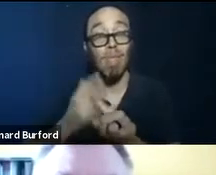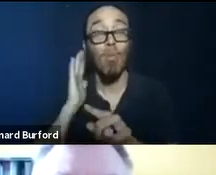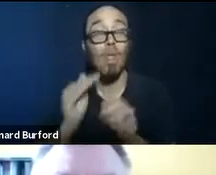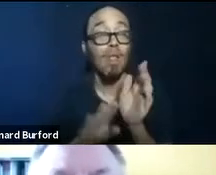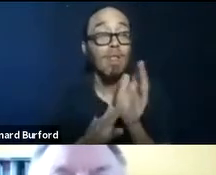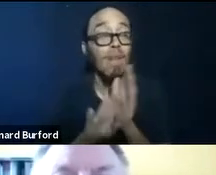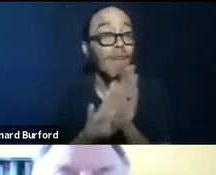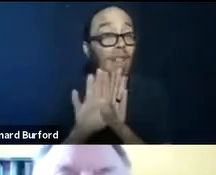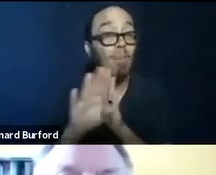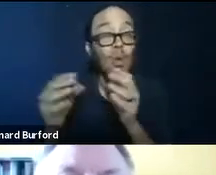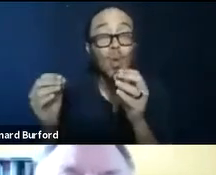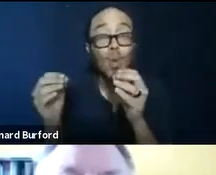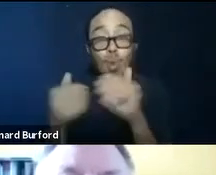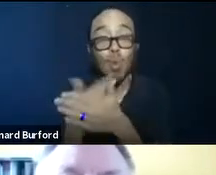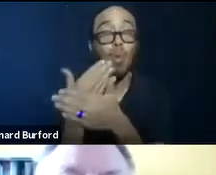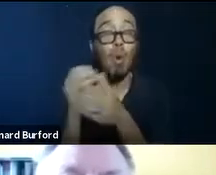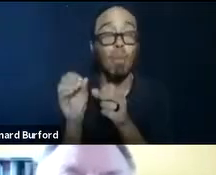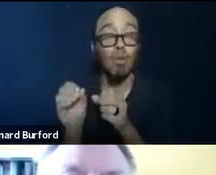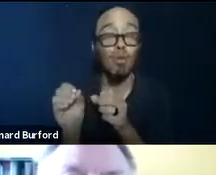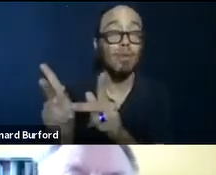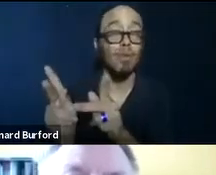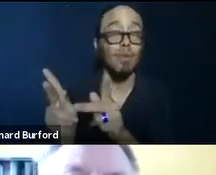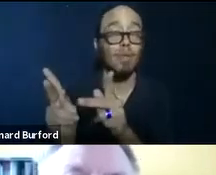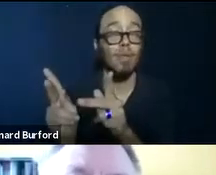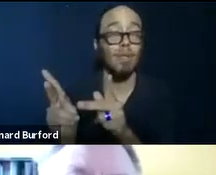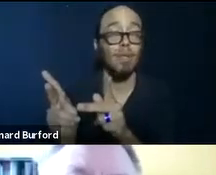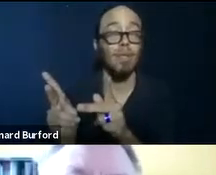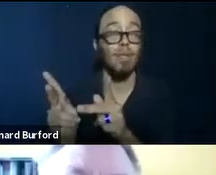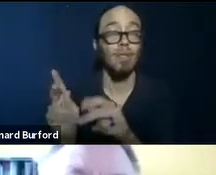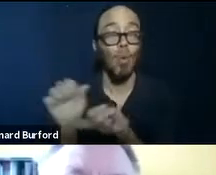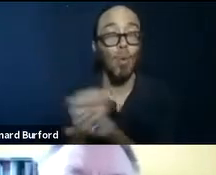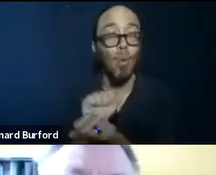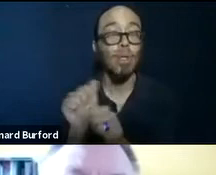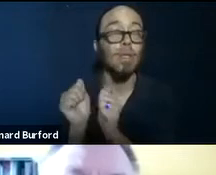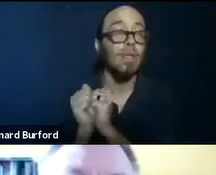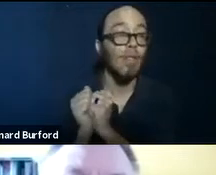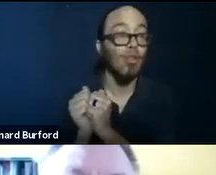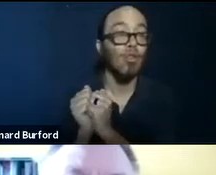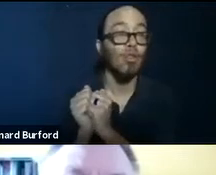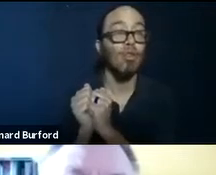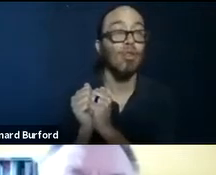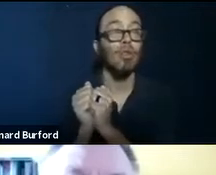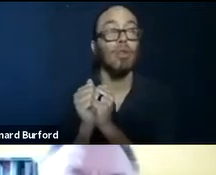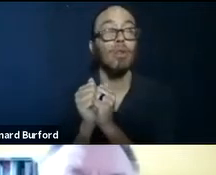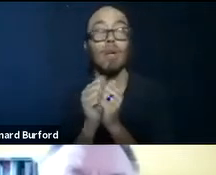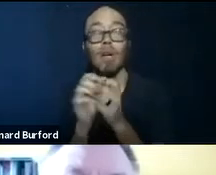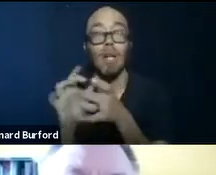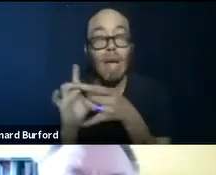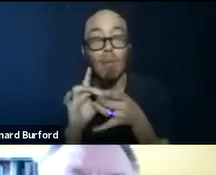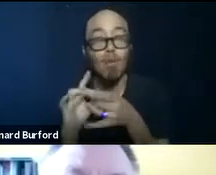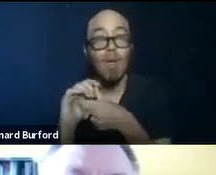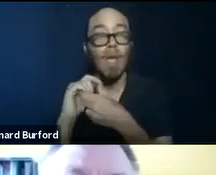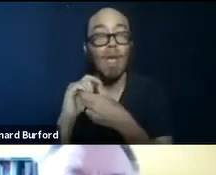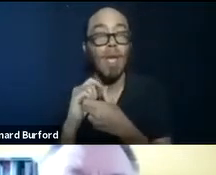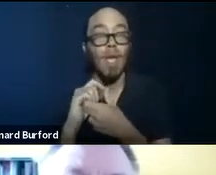new opportunities to working together and collaborate closer